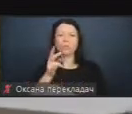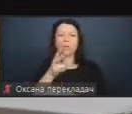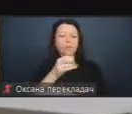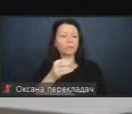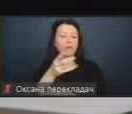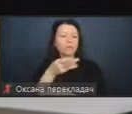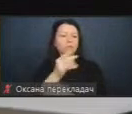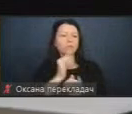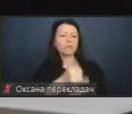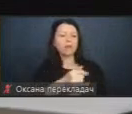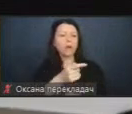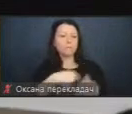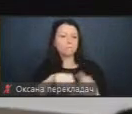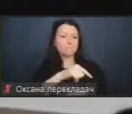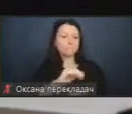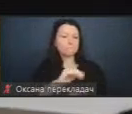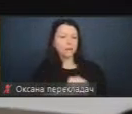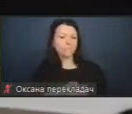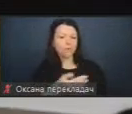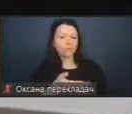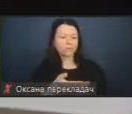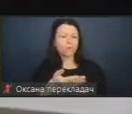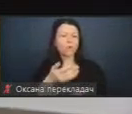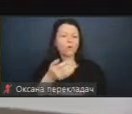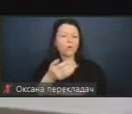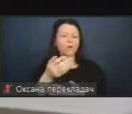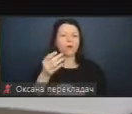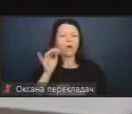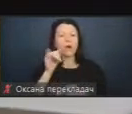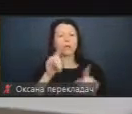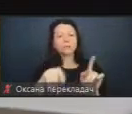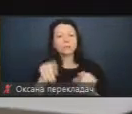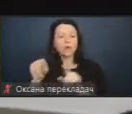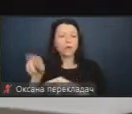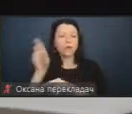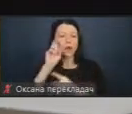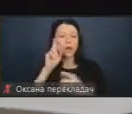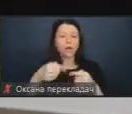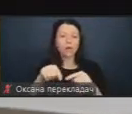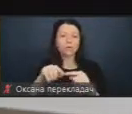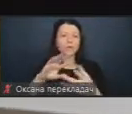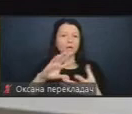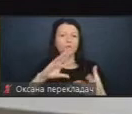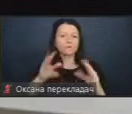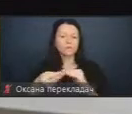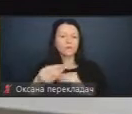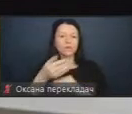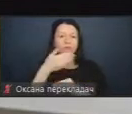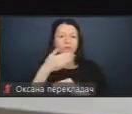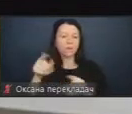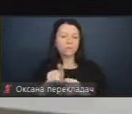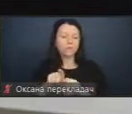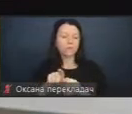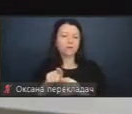have no quota systems at all, including some of the countries where we see the best